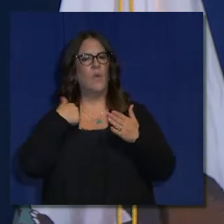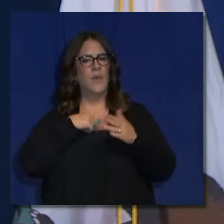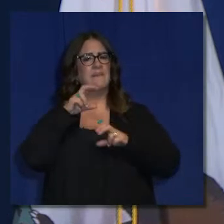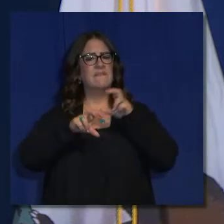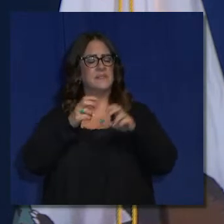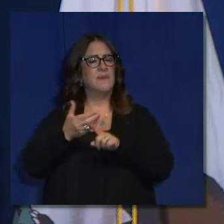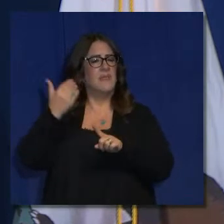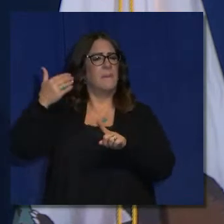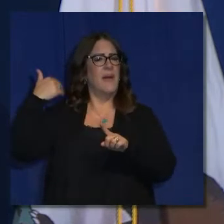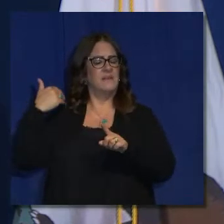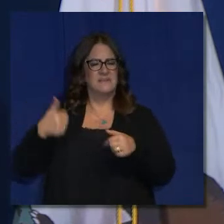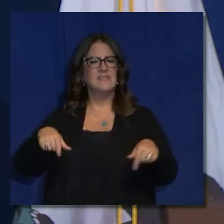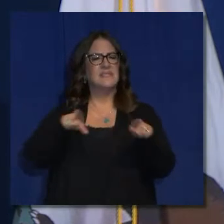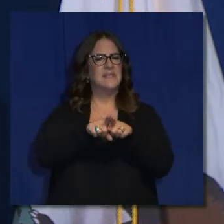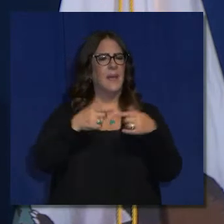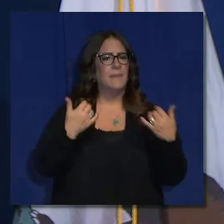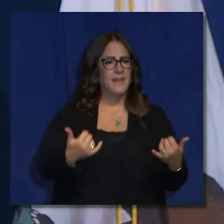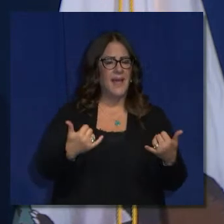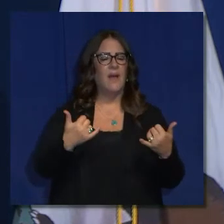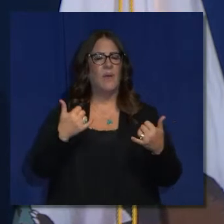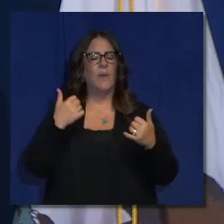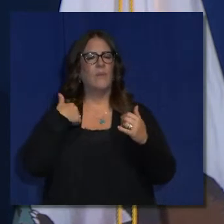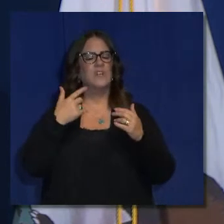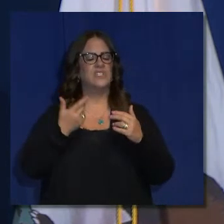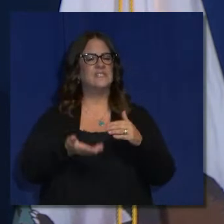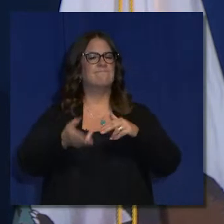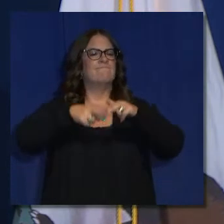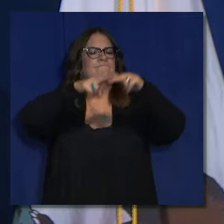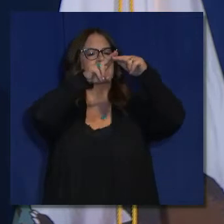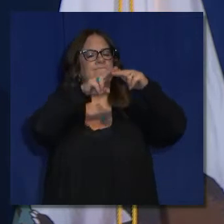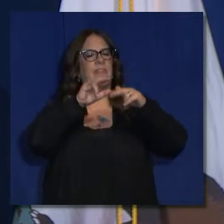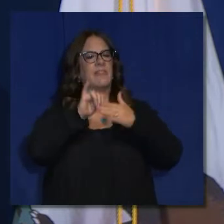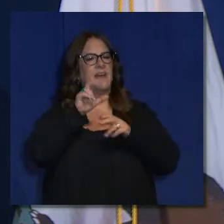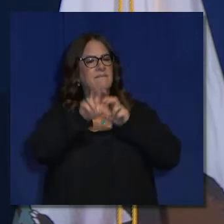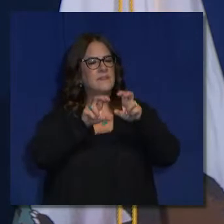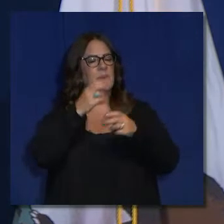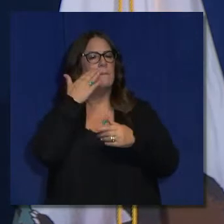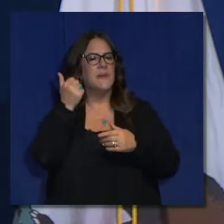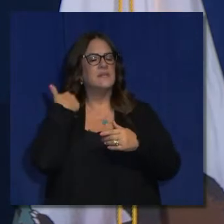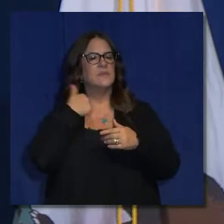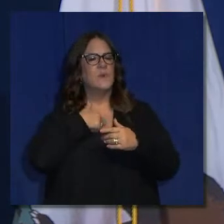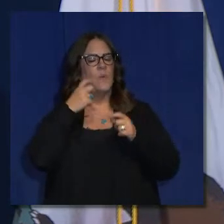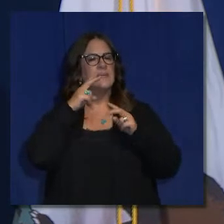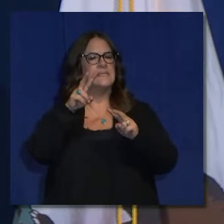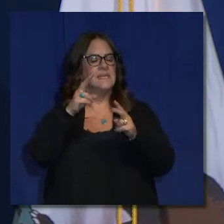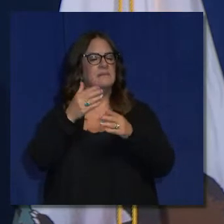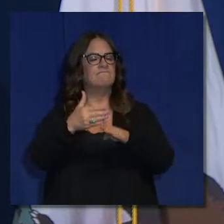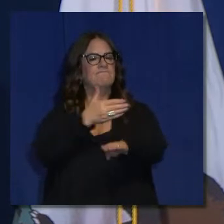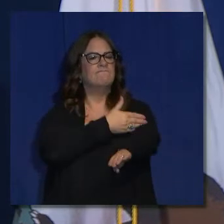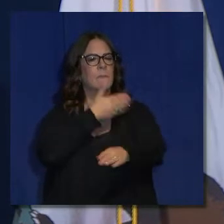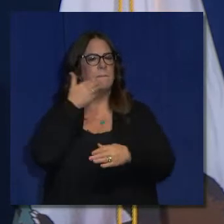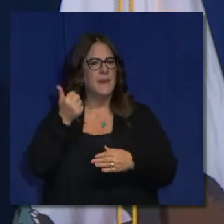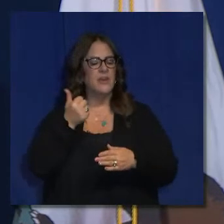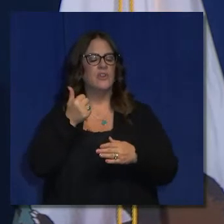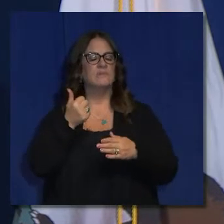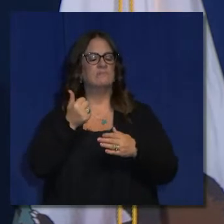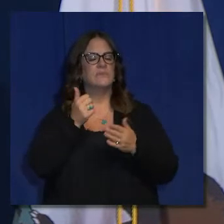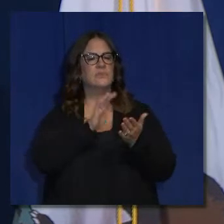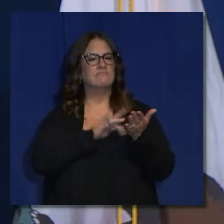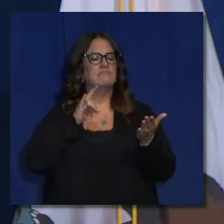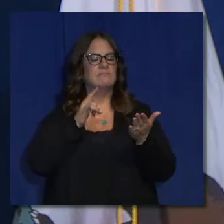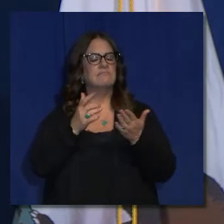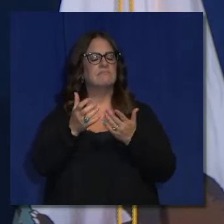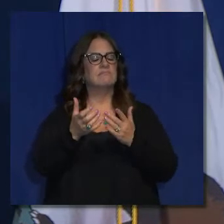We're truing up investments at historic levels and scale. We look forward to socializing the